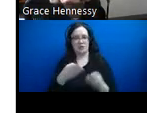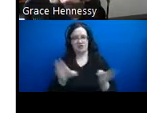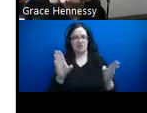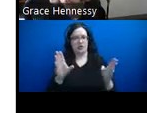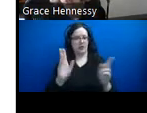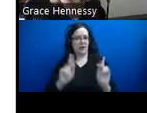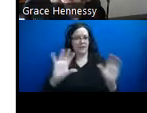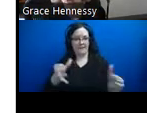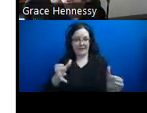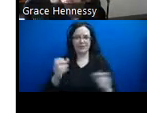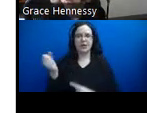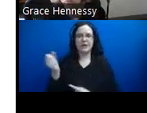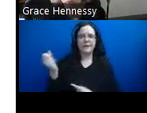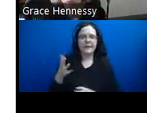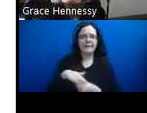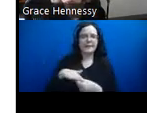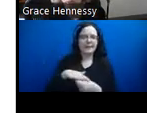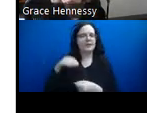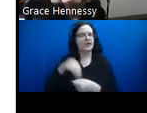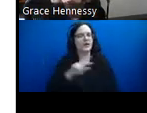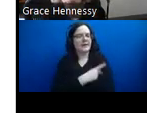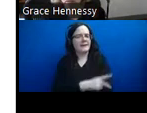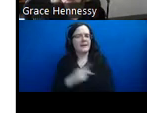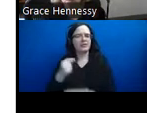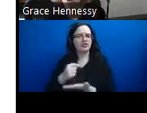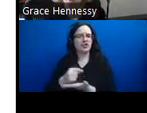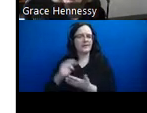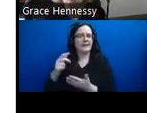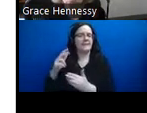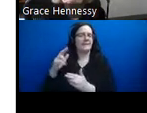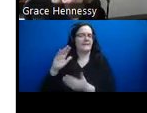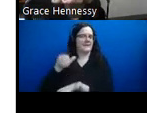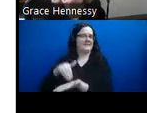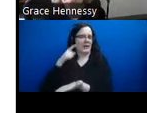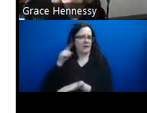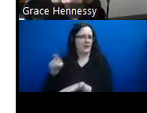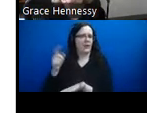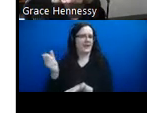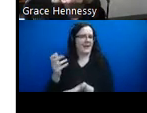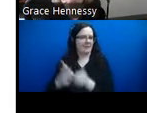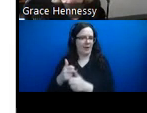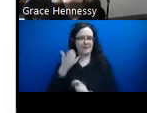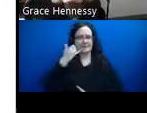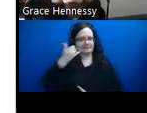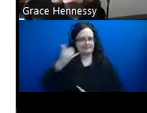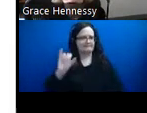gambling locations, and inpatient treatment facilities for gambling problems.